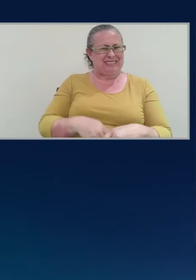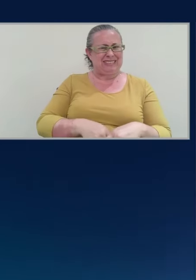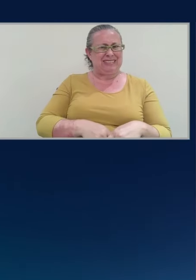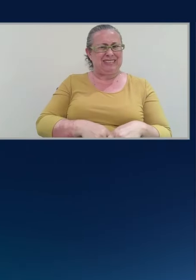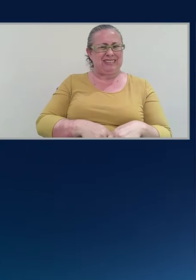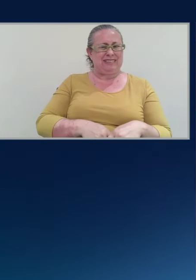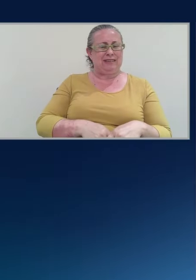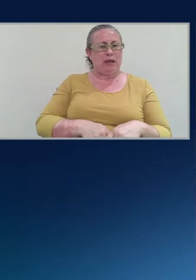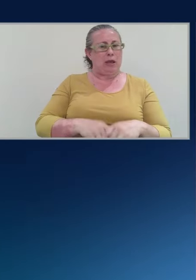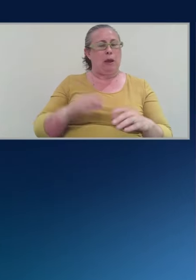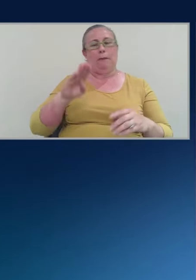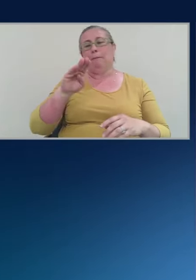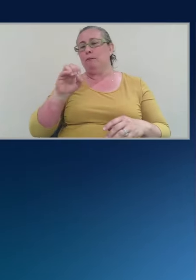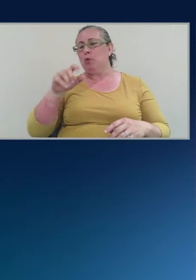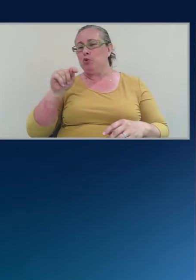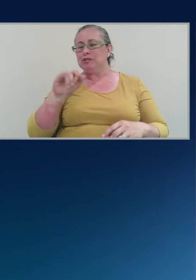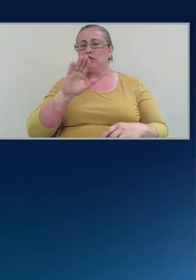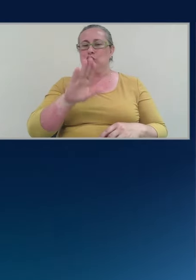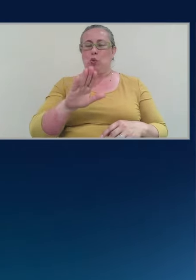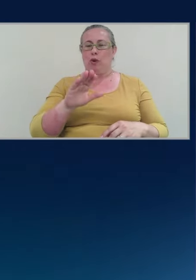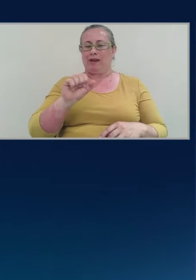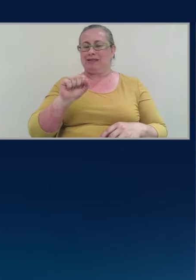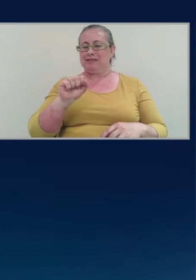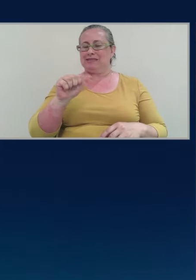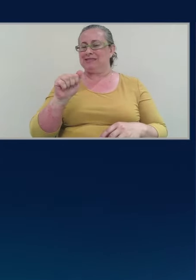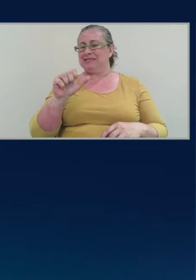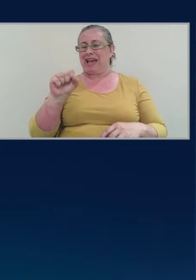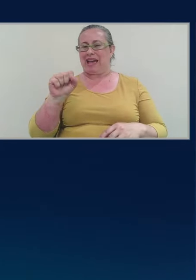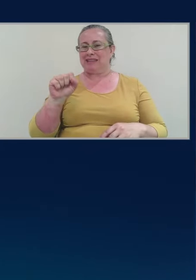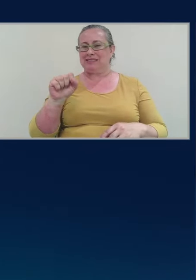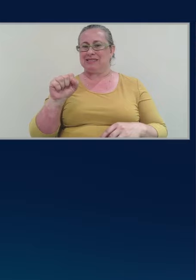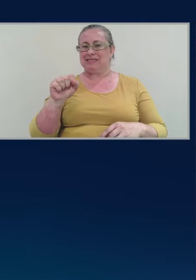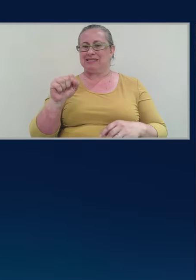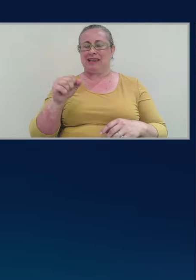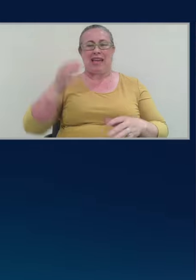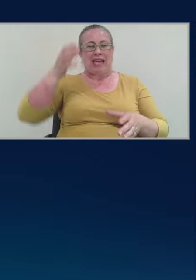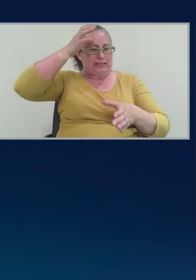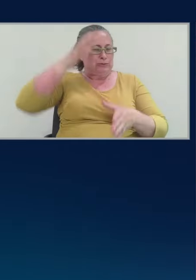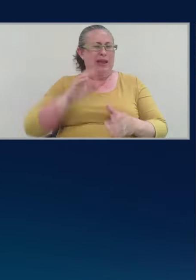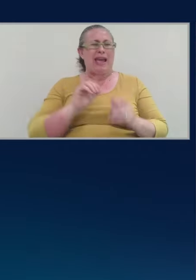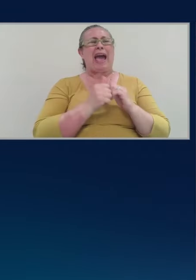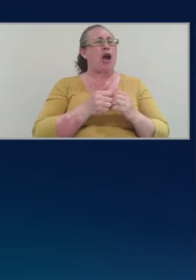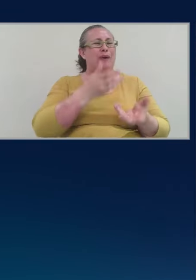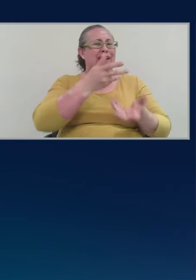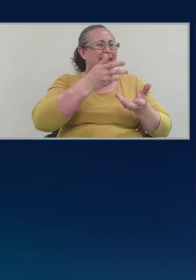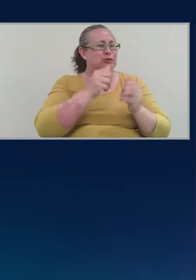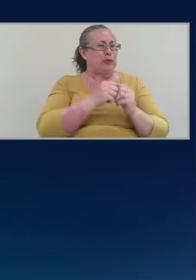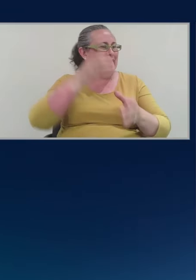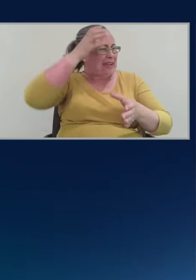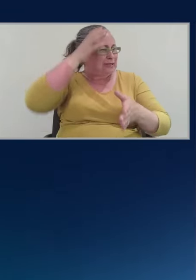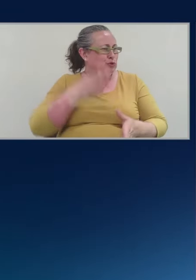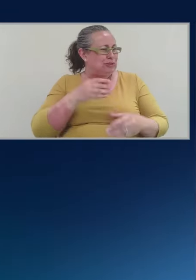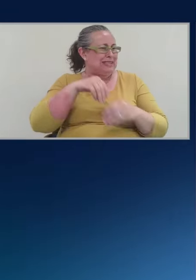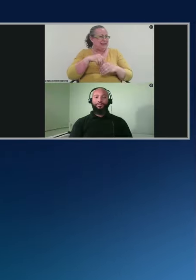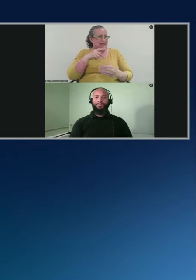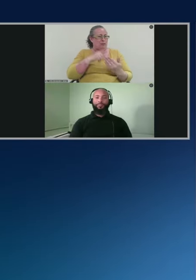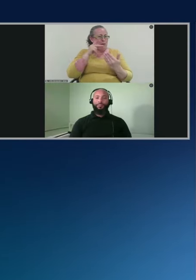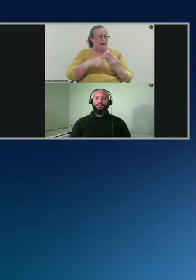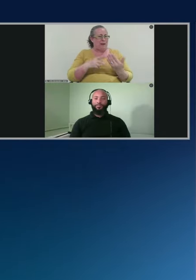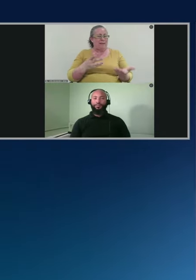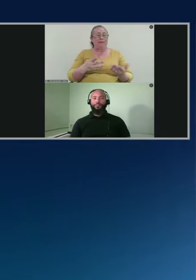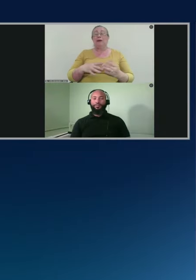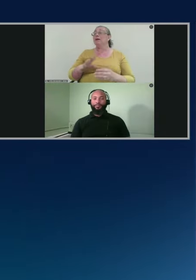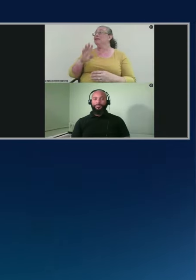SaaS knowledge and engage with SaaS experts. How do they engage with SaaS experts through the factory program? So talking to